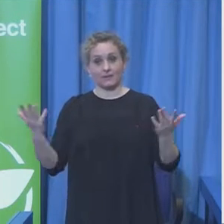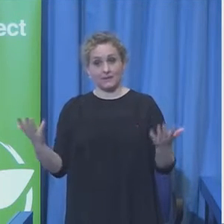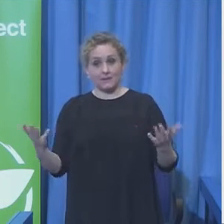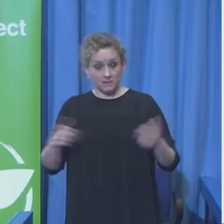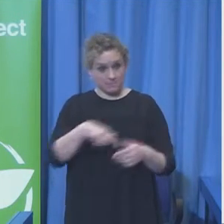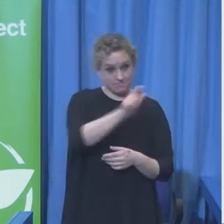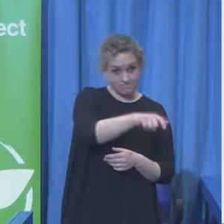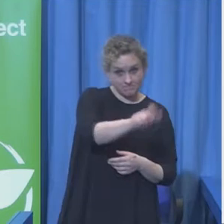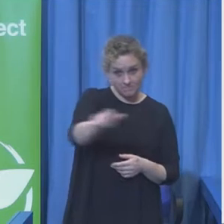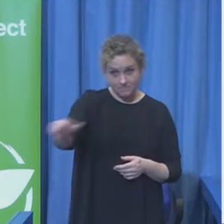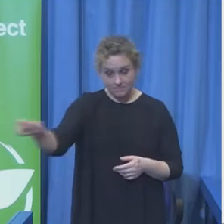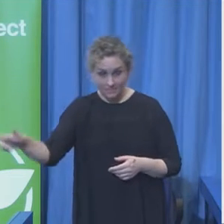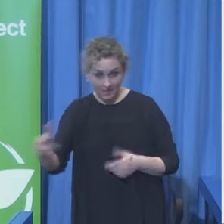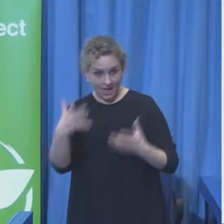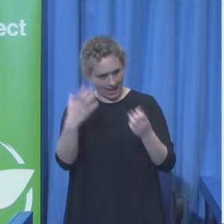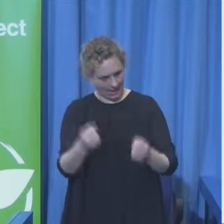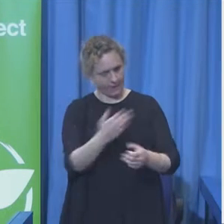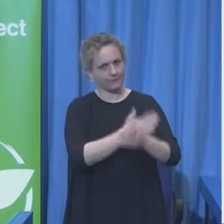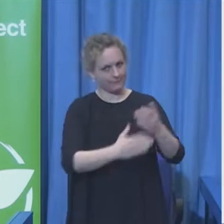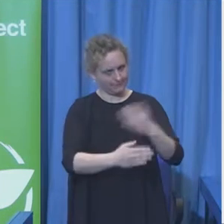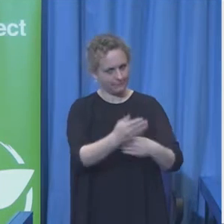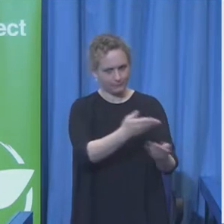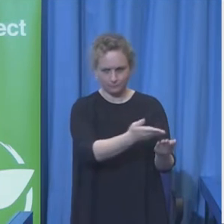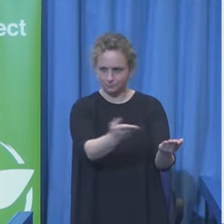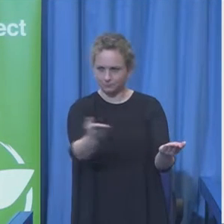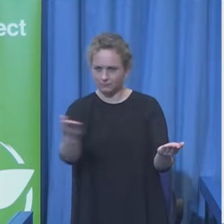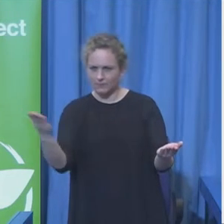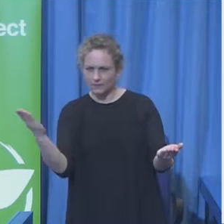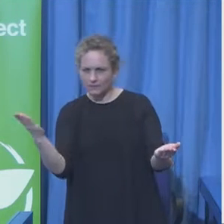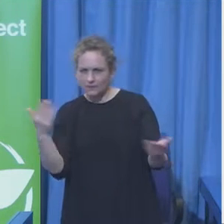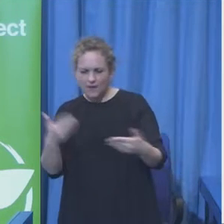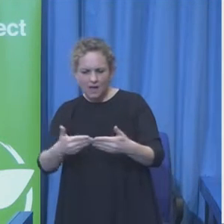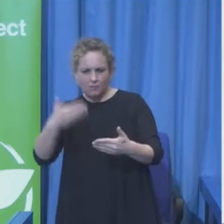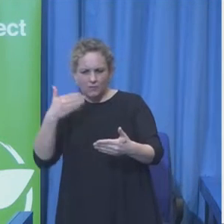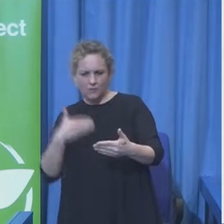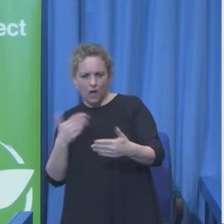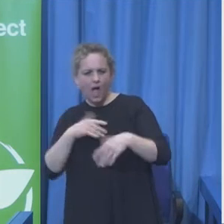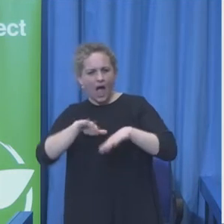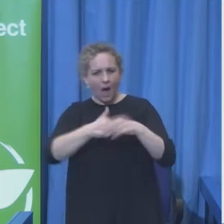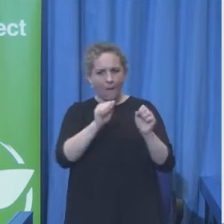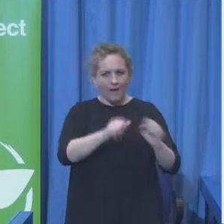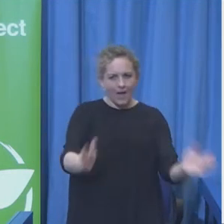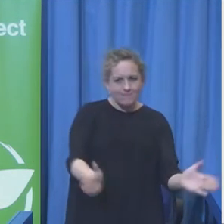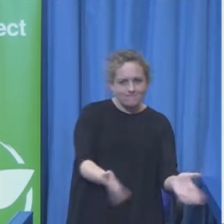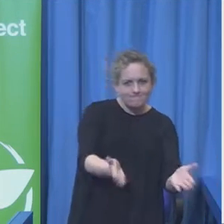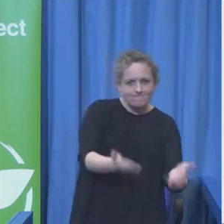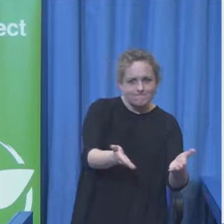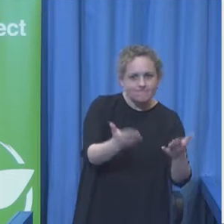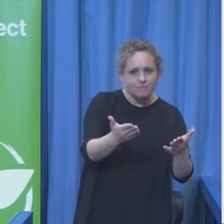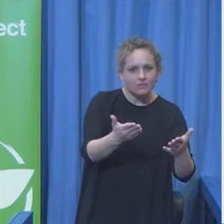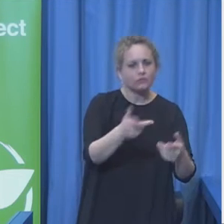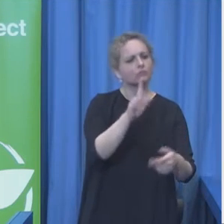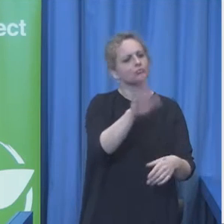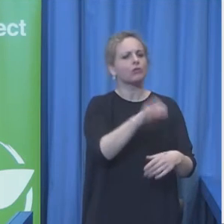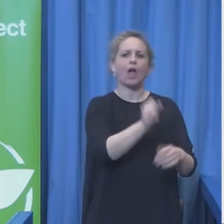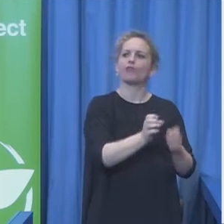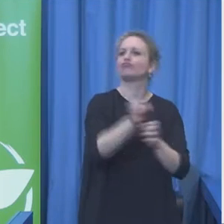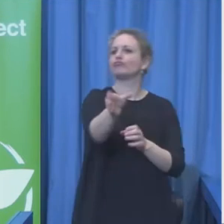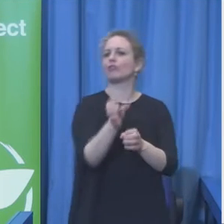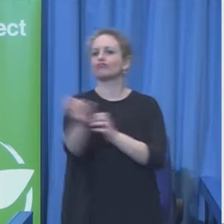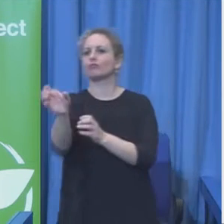Limited access to early intervention and rehabilitation, as well as a tendency to be excluded from the education system,